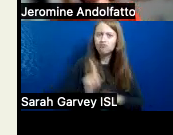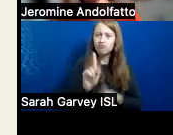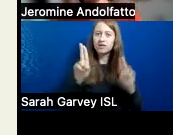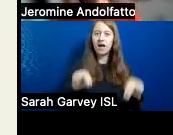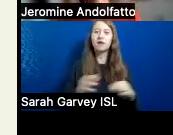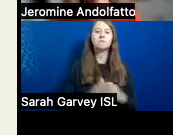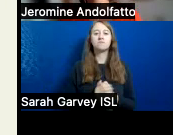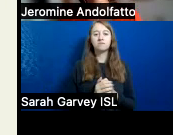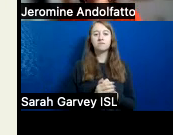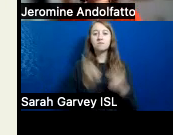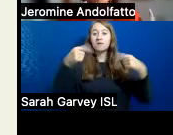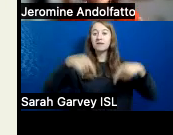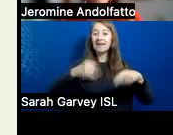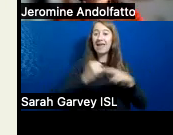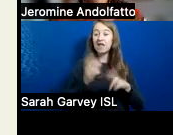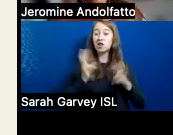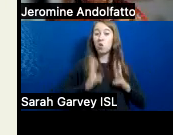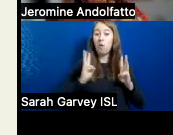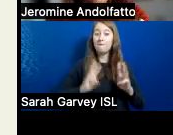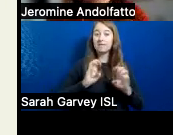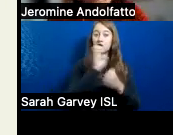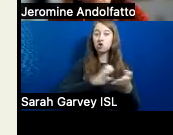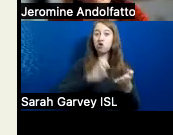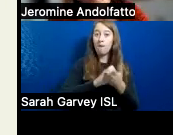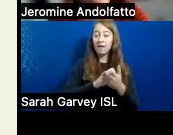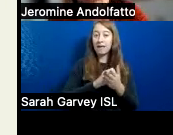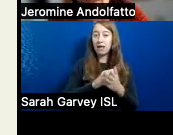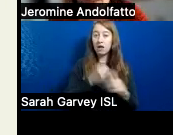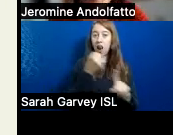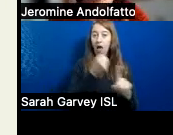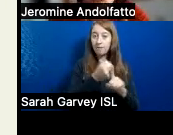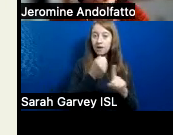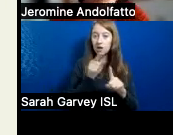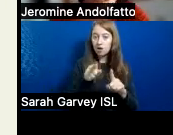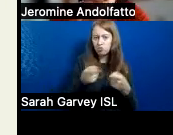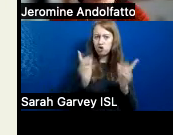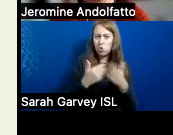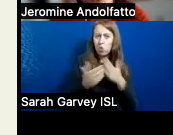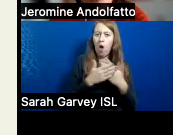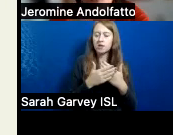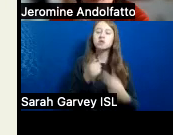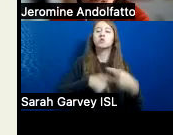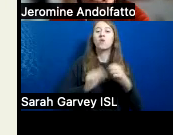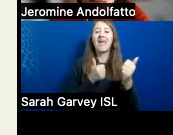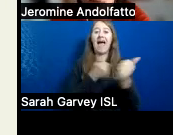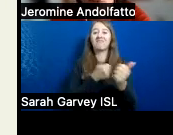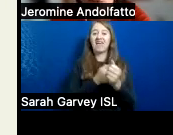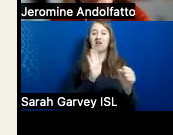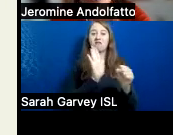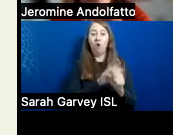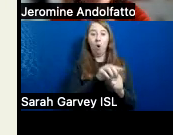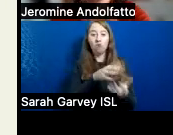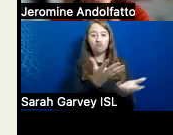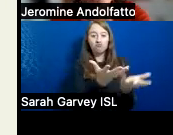Women's Lobby for the portfolio of women in decision-making in politics, we advocate for the adoption of binding